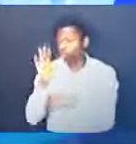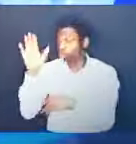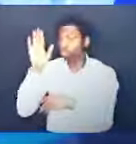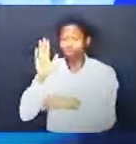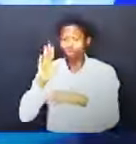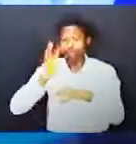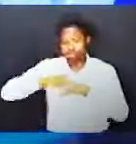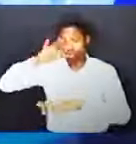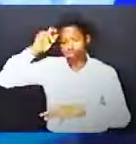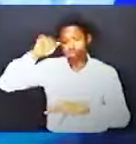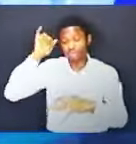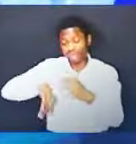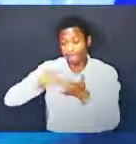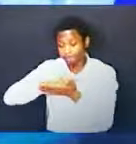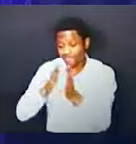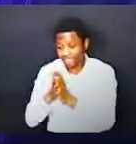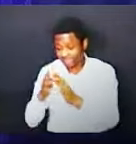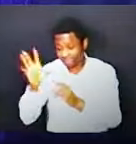God's